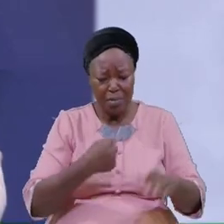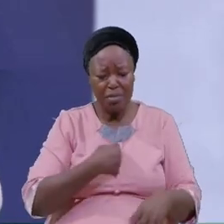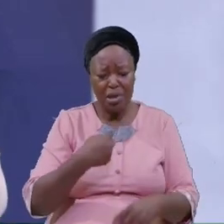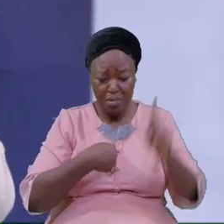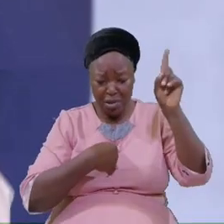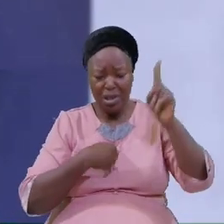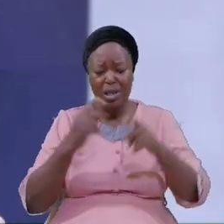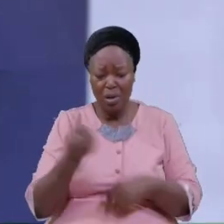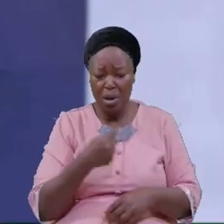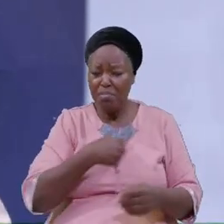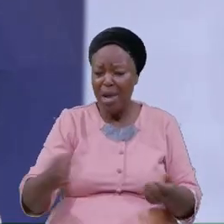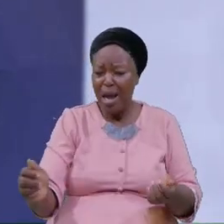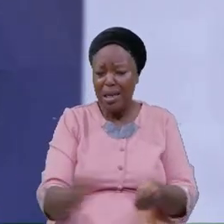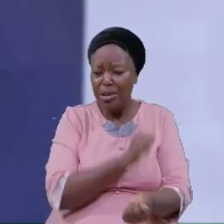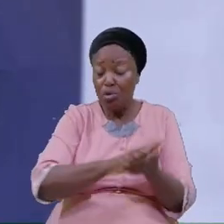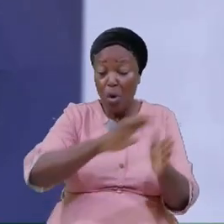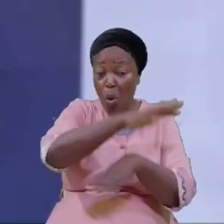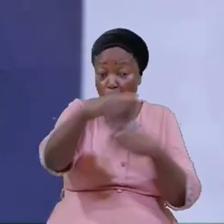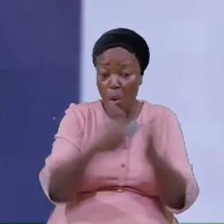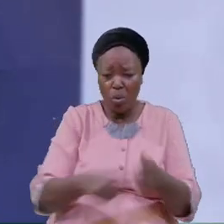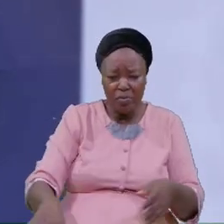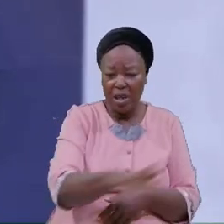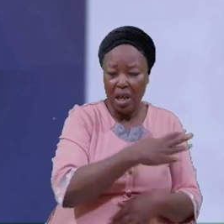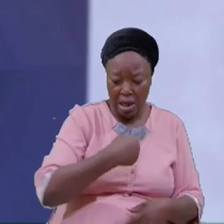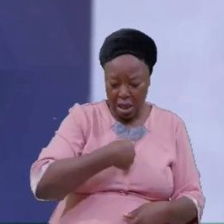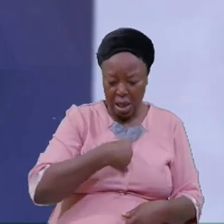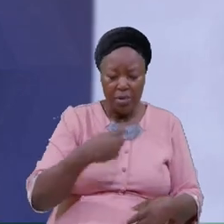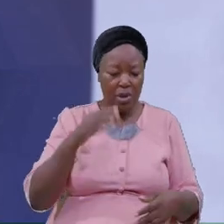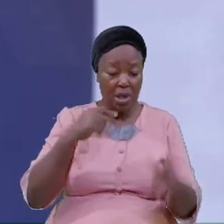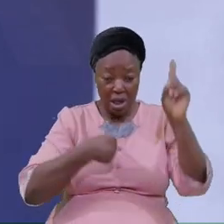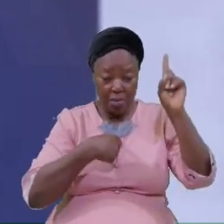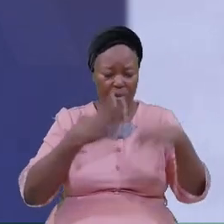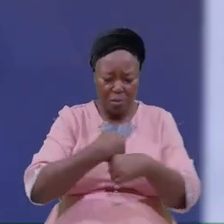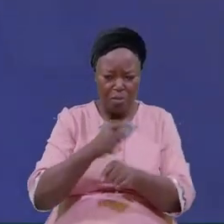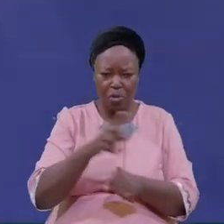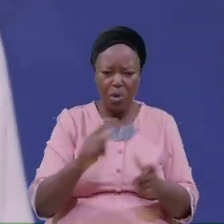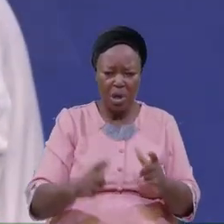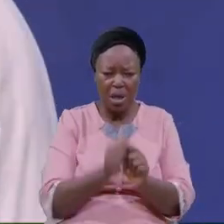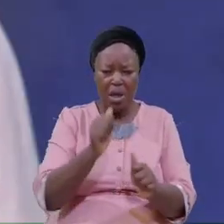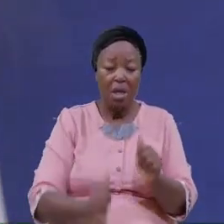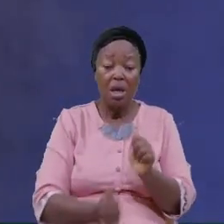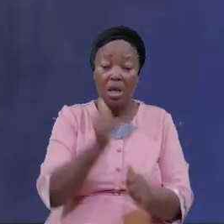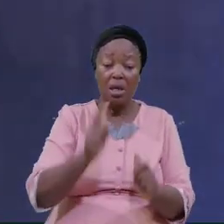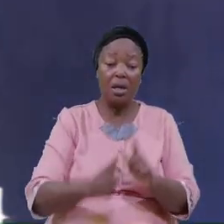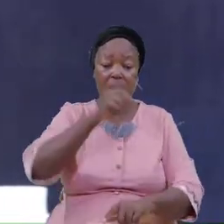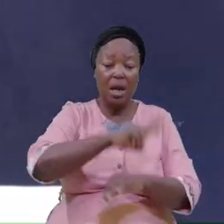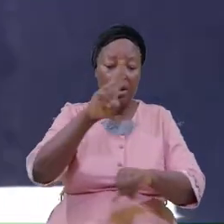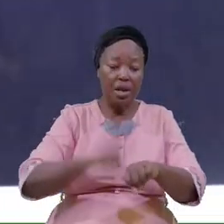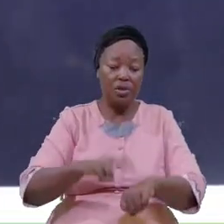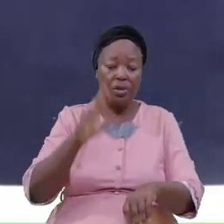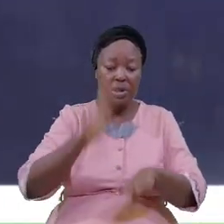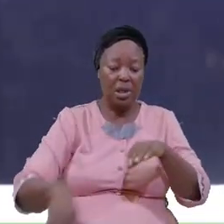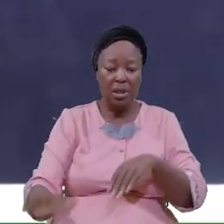off and make you a greater nation than them. Laisse-moi les effacer, je ferai de toi une grande